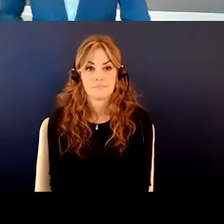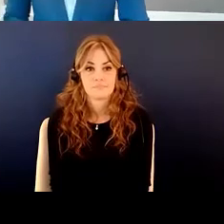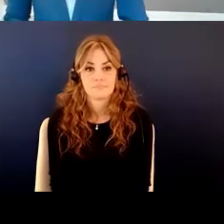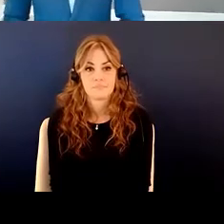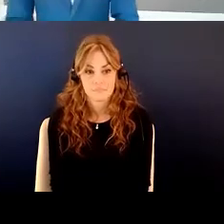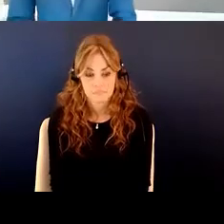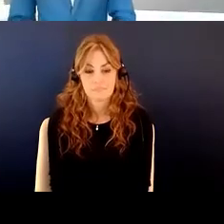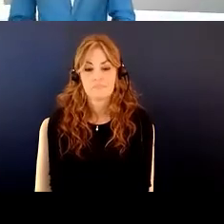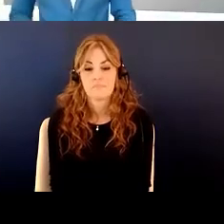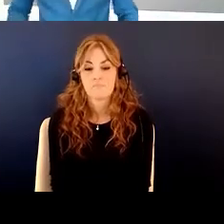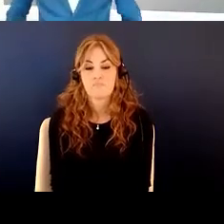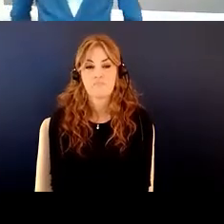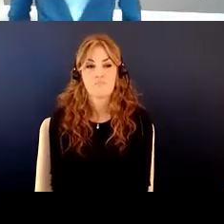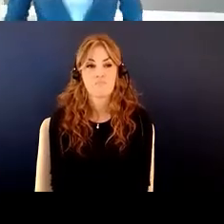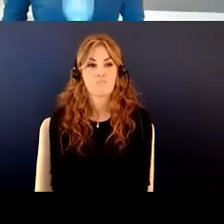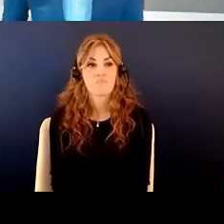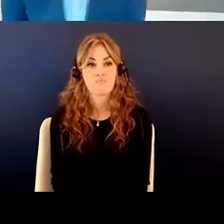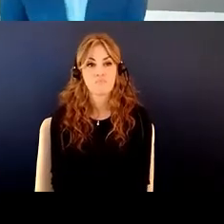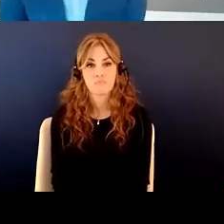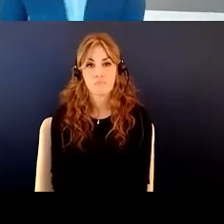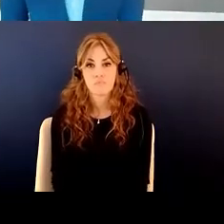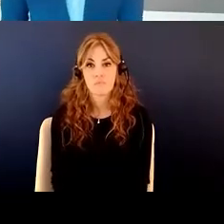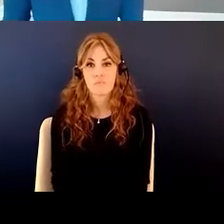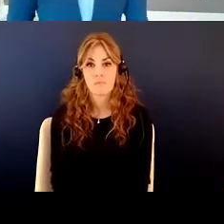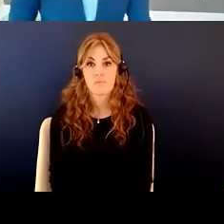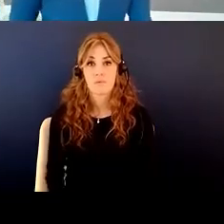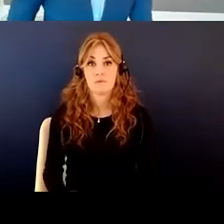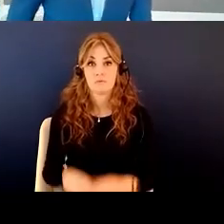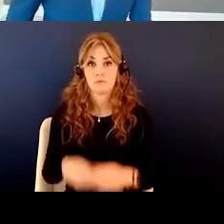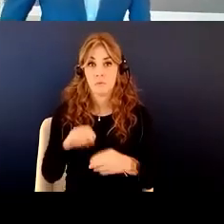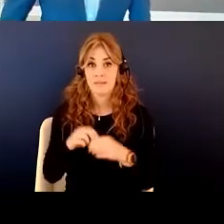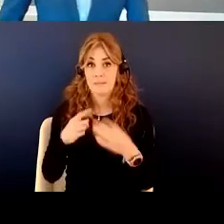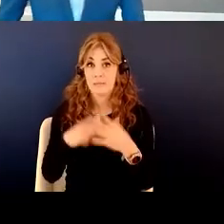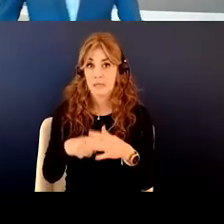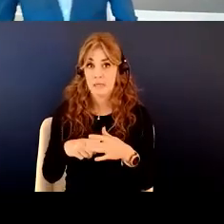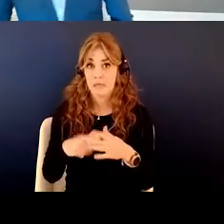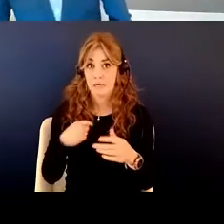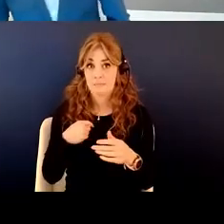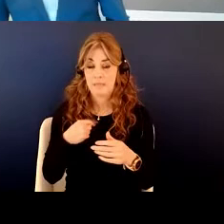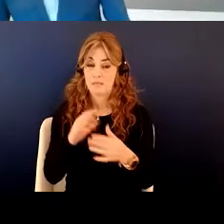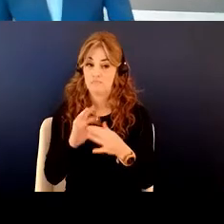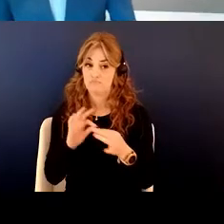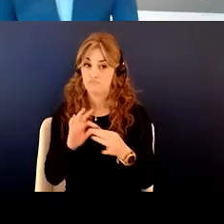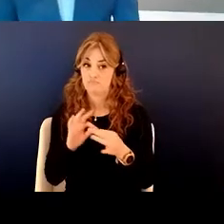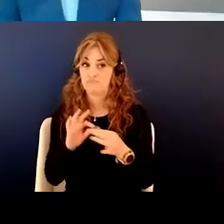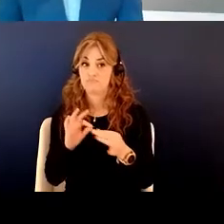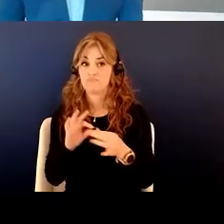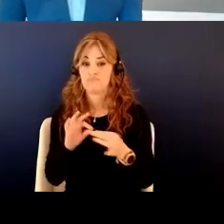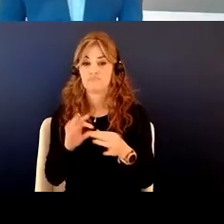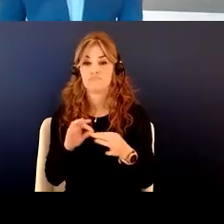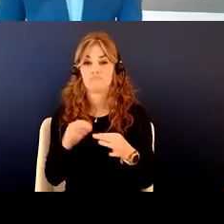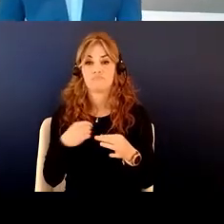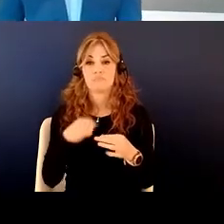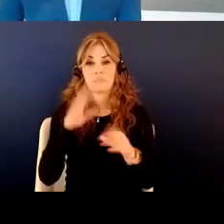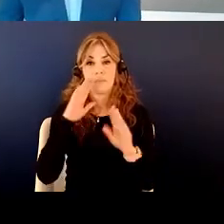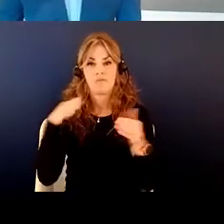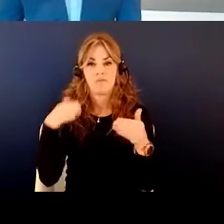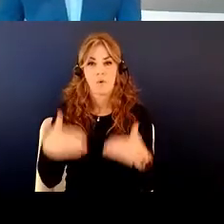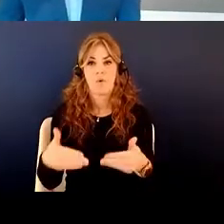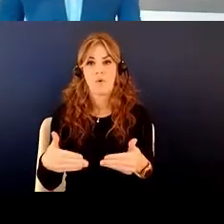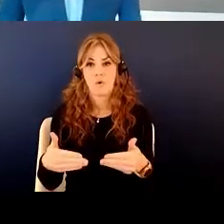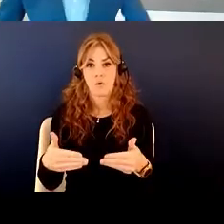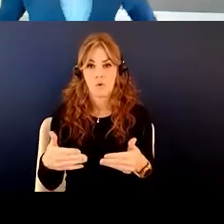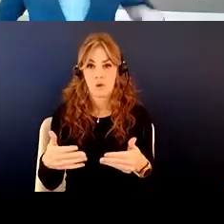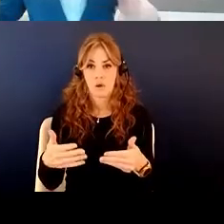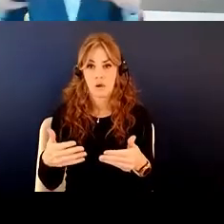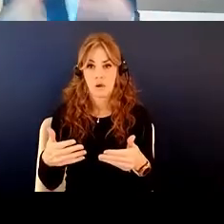All right. So I said to you at the beginning, what I'm going to focus on, or part of what I'm going to focus